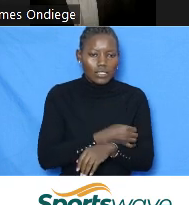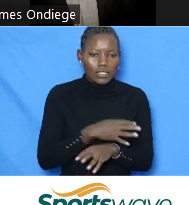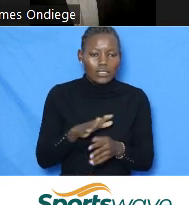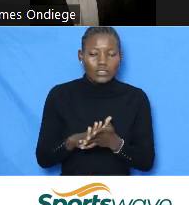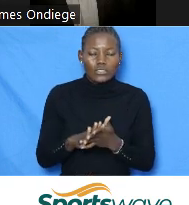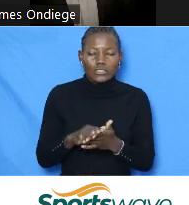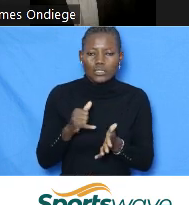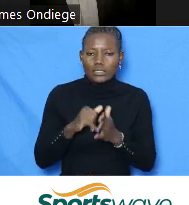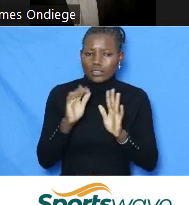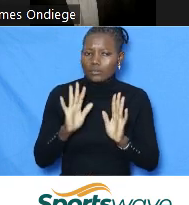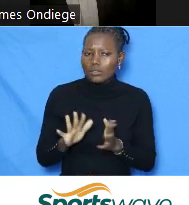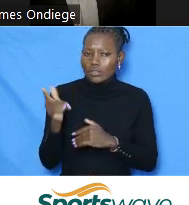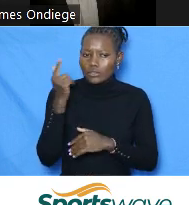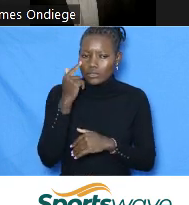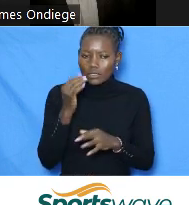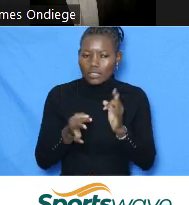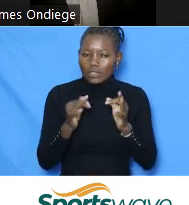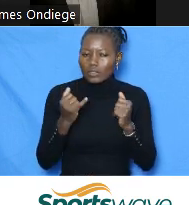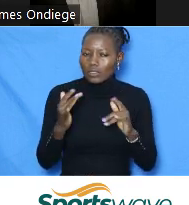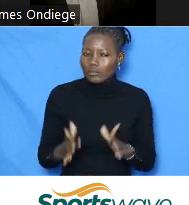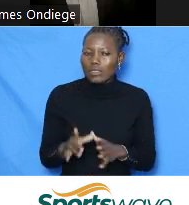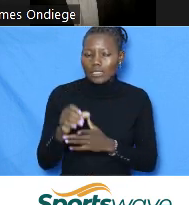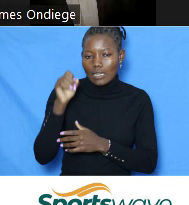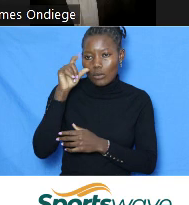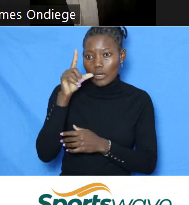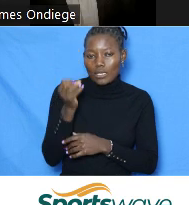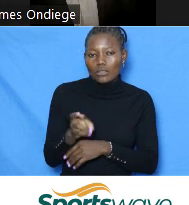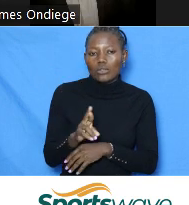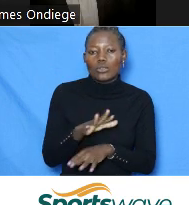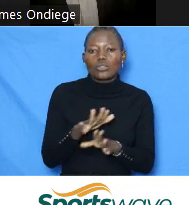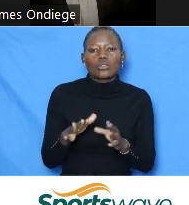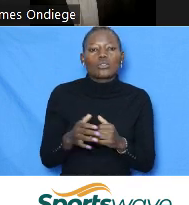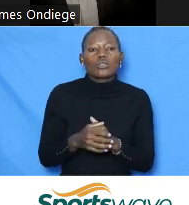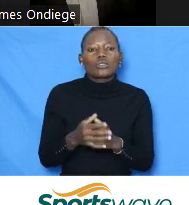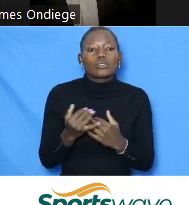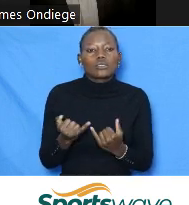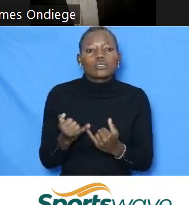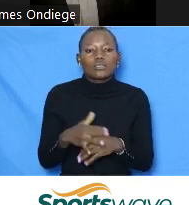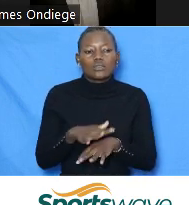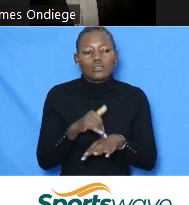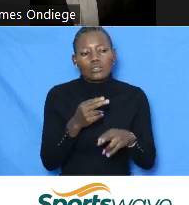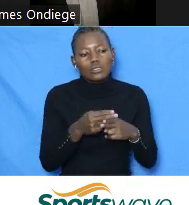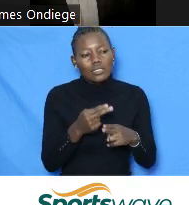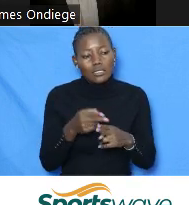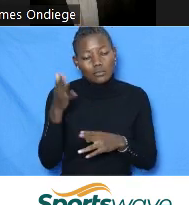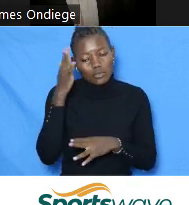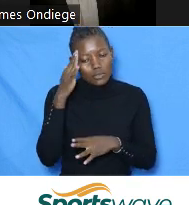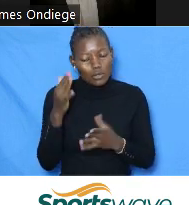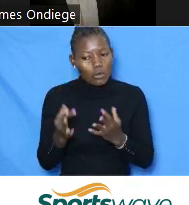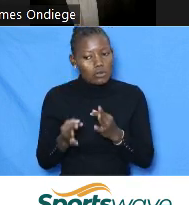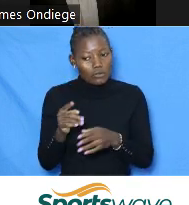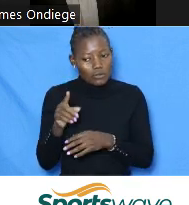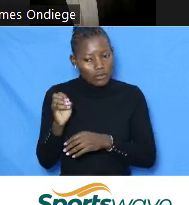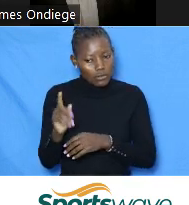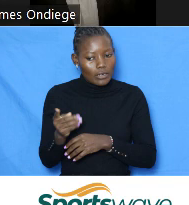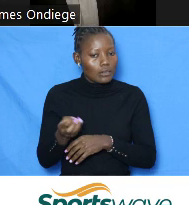if this athlete is awake or not awake. So you're shaking them or calling out their name to find out if they're awake or not